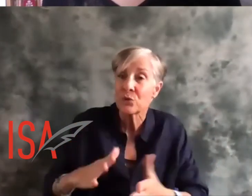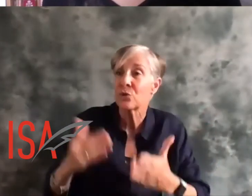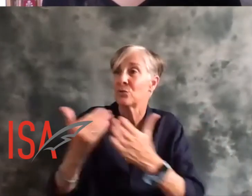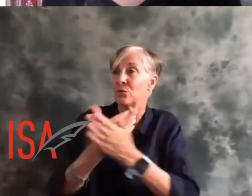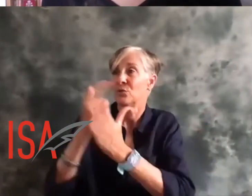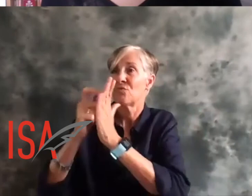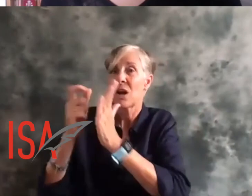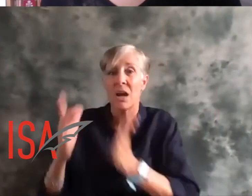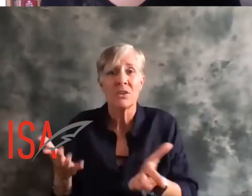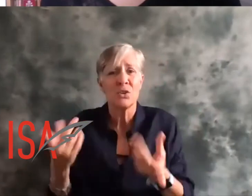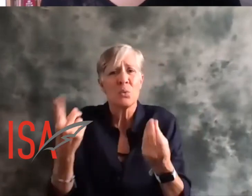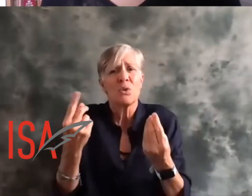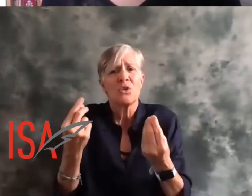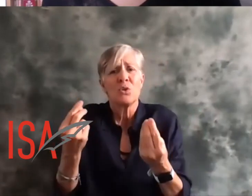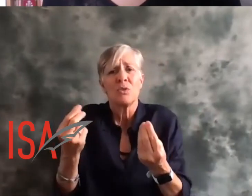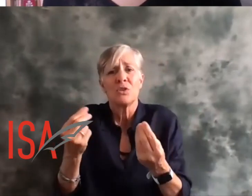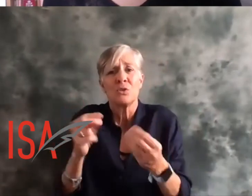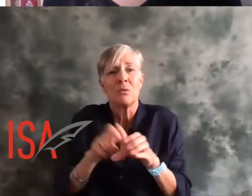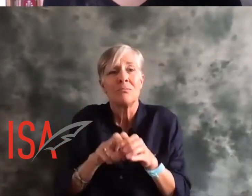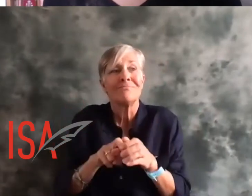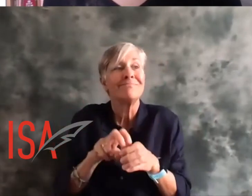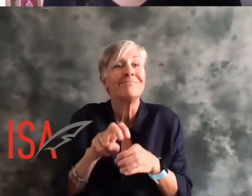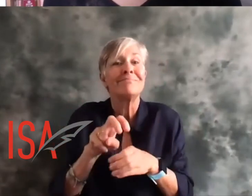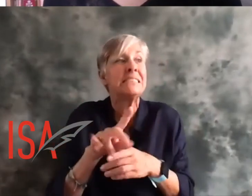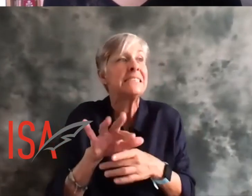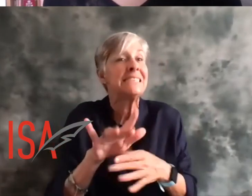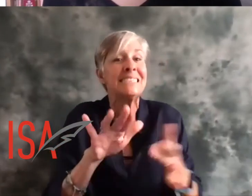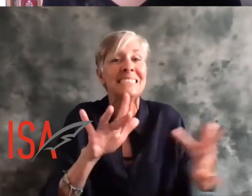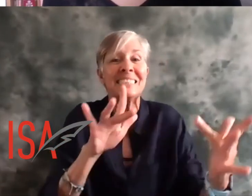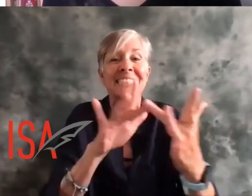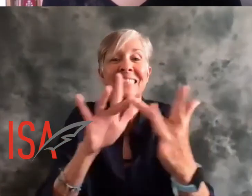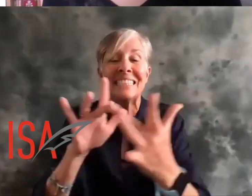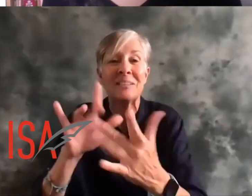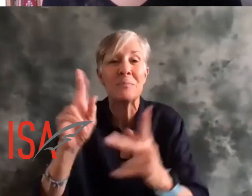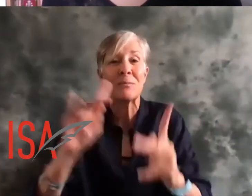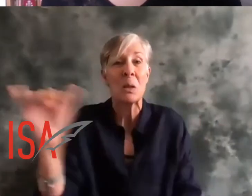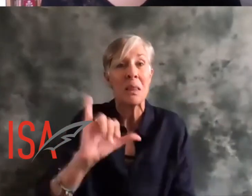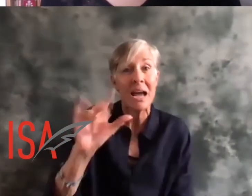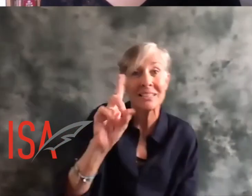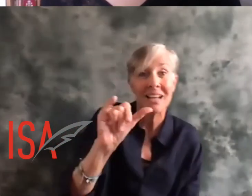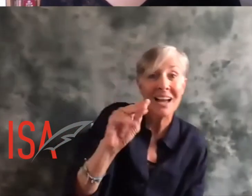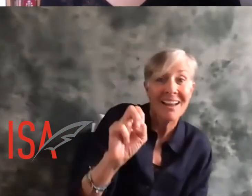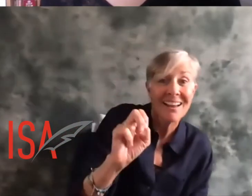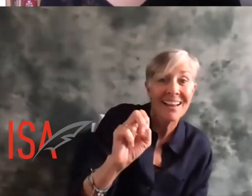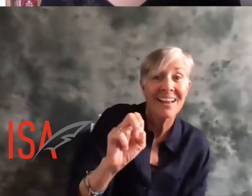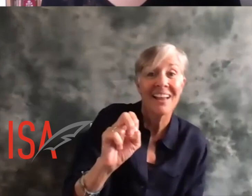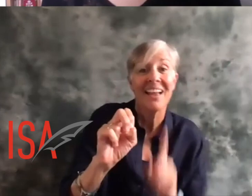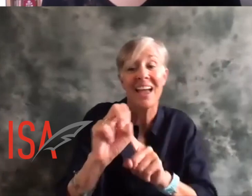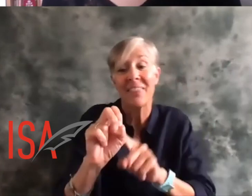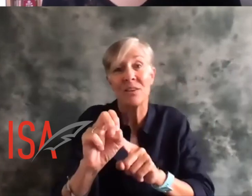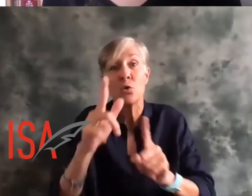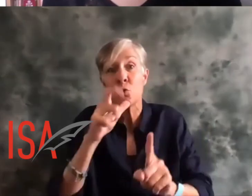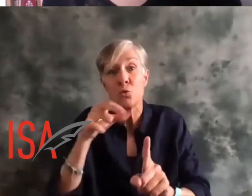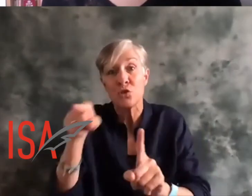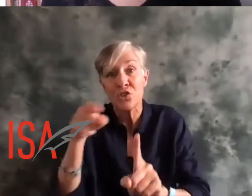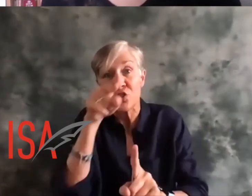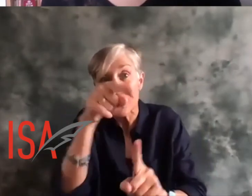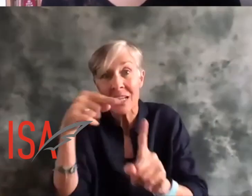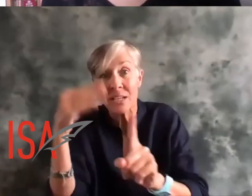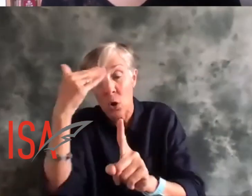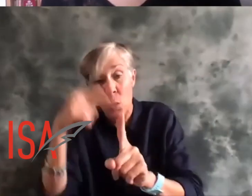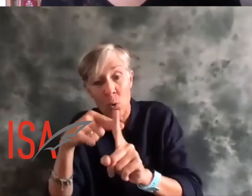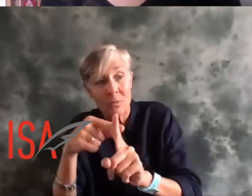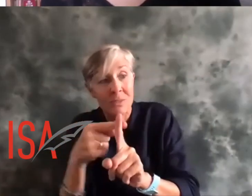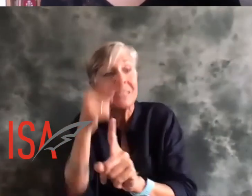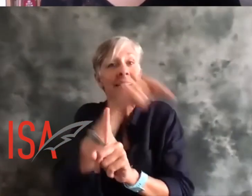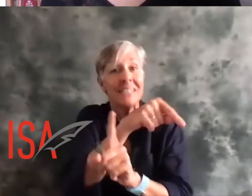writers? What are you doing to venture out to connect with the Dianes of the world? And then who else she knows? And